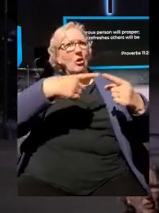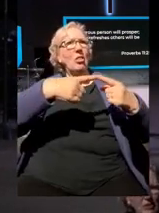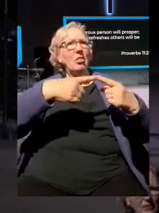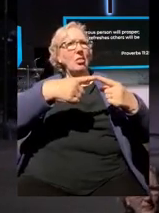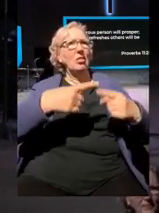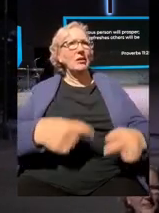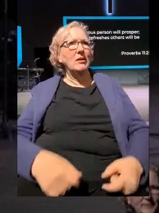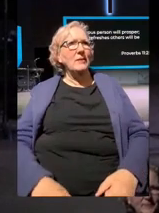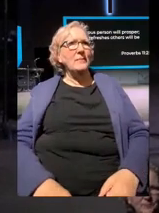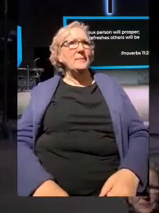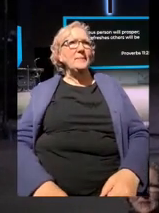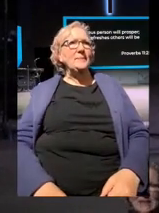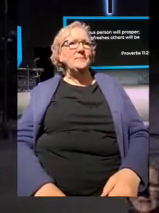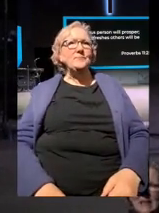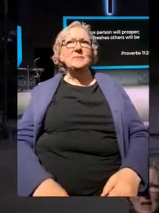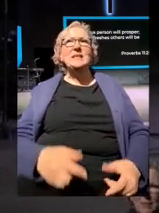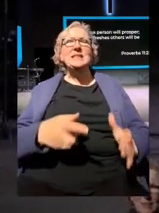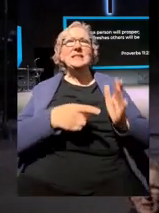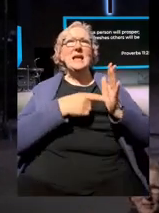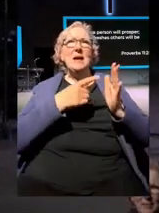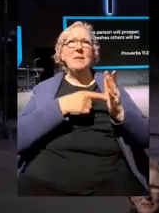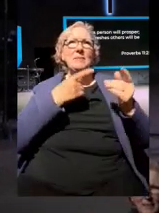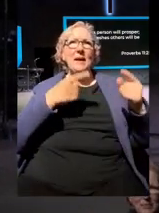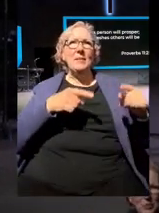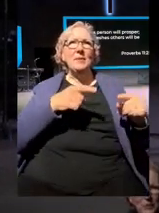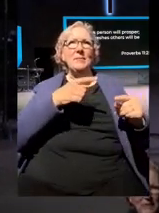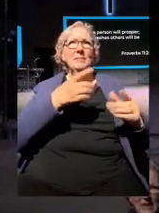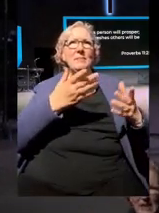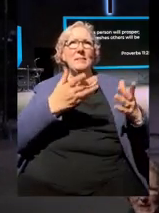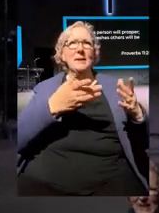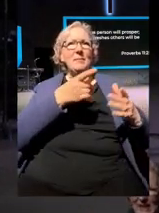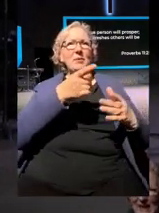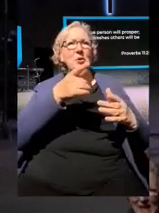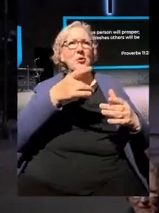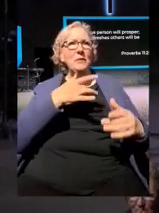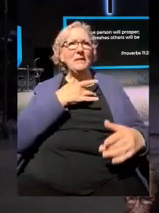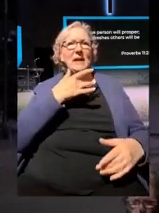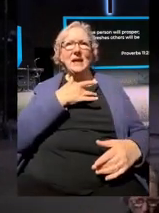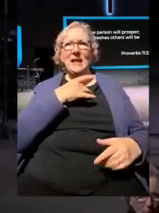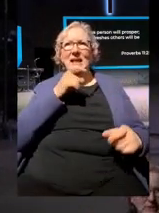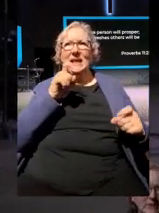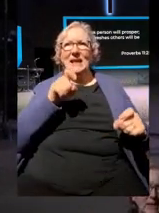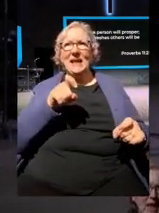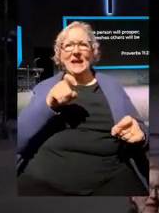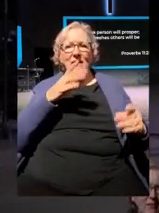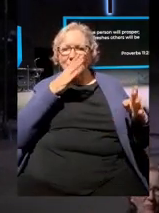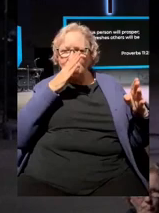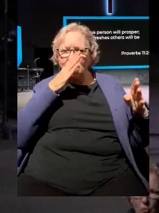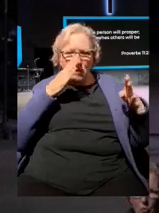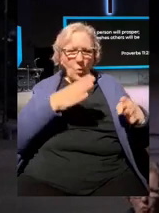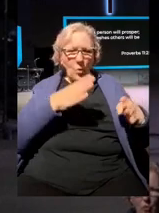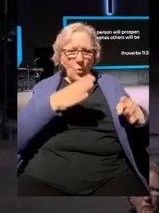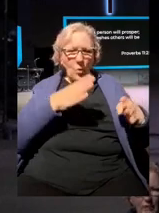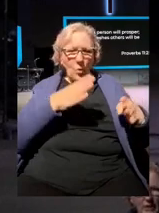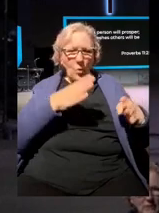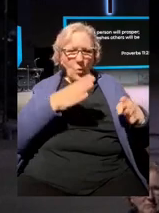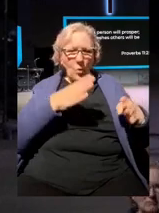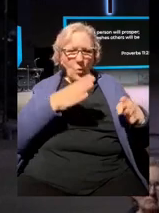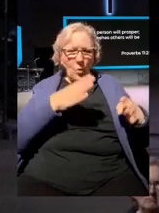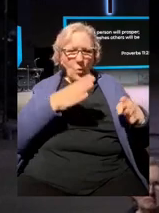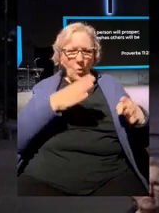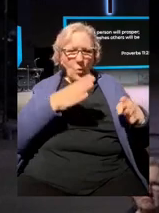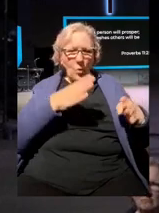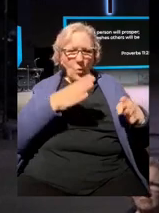But there are some occasions where you might feel that you need some focused time of refreshment. Some time